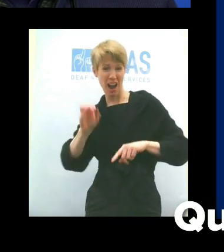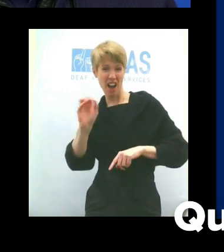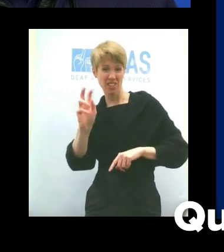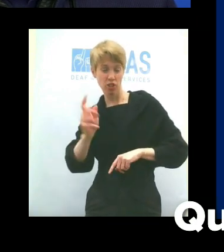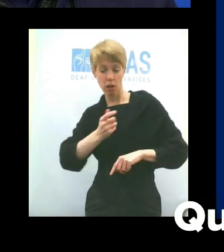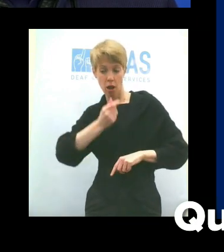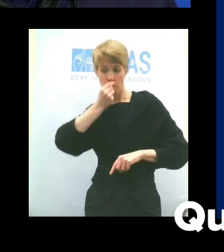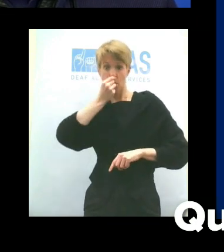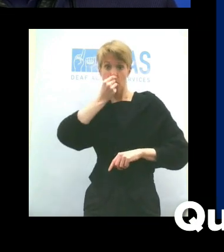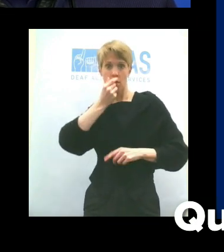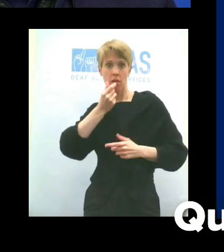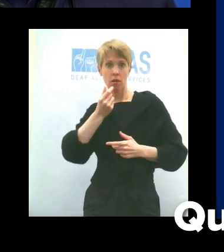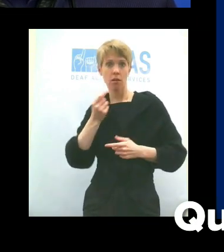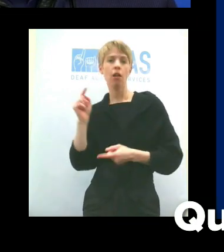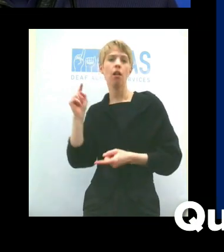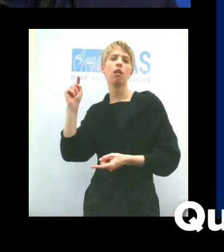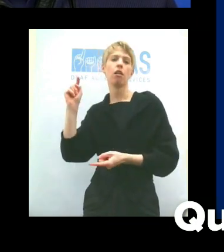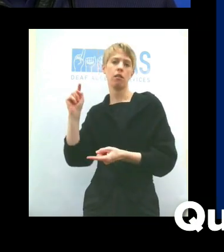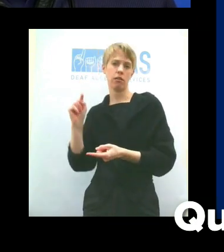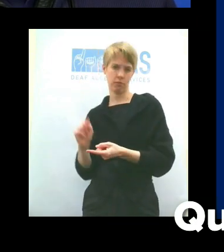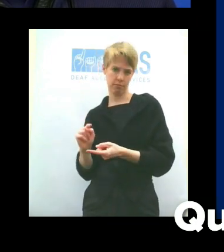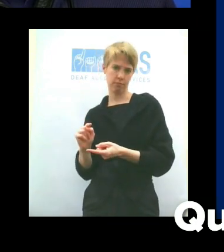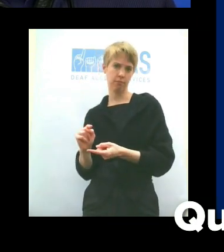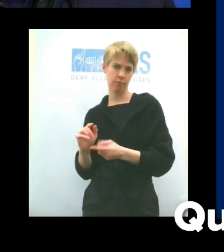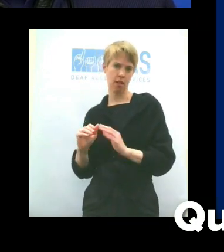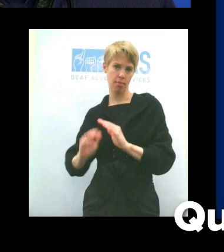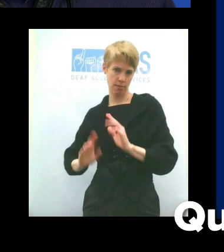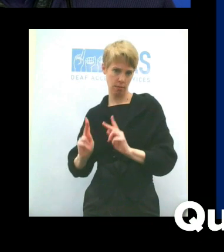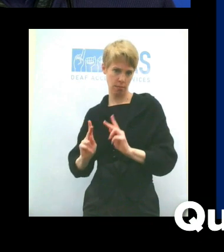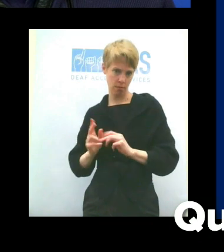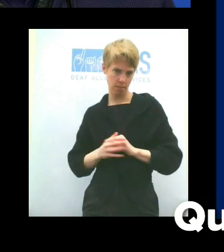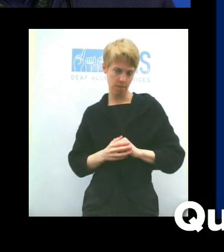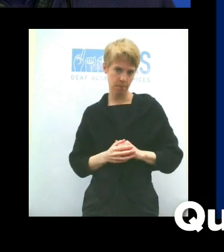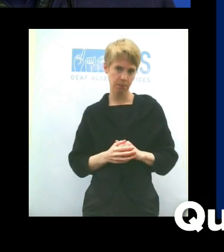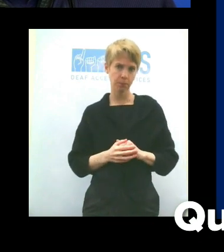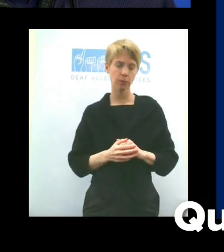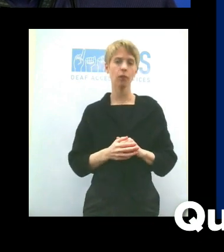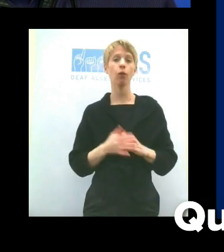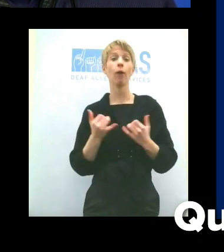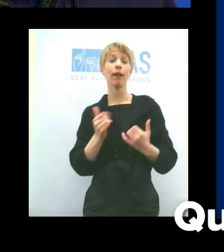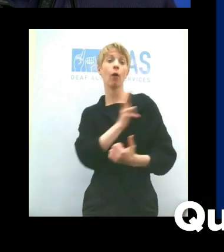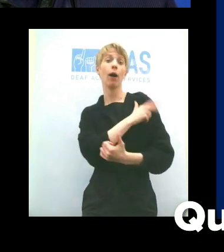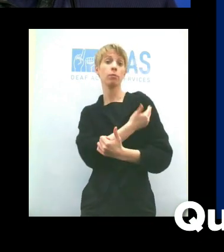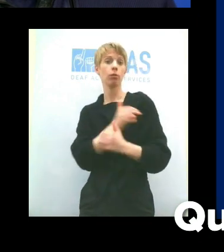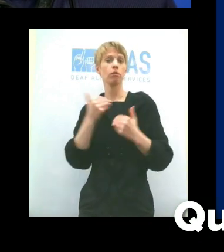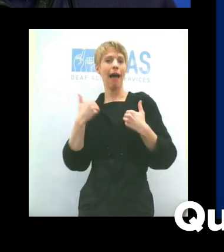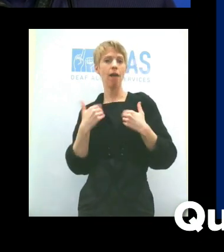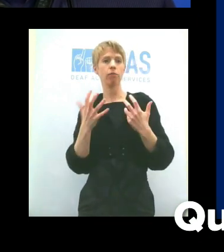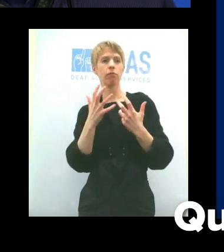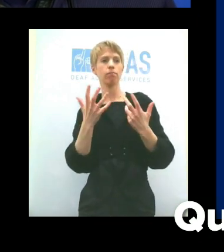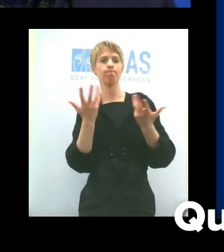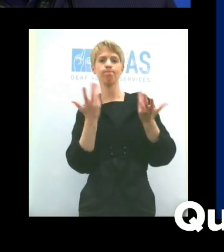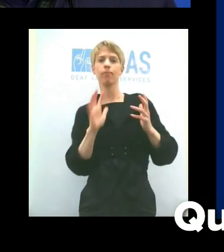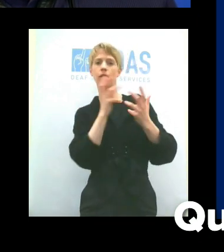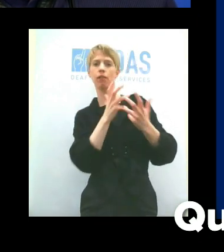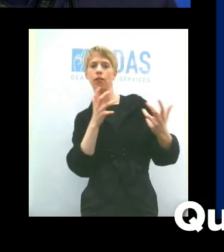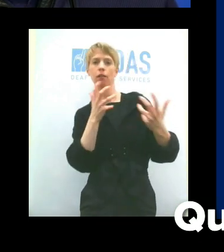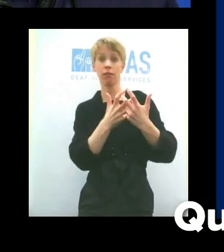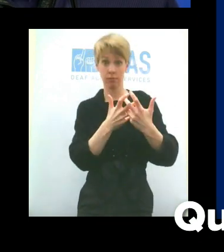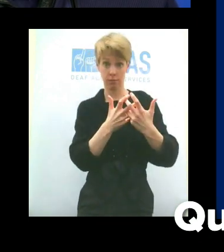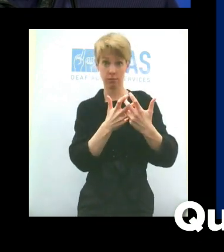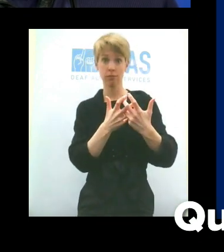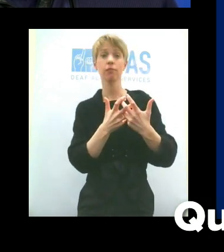been since early April. And they are using different formulas. They're not just putting somebody on